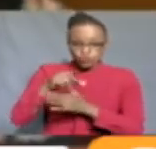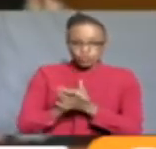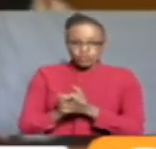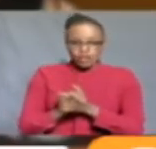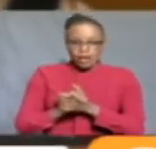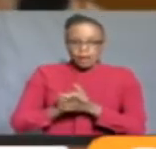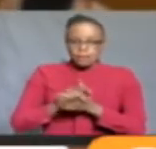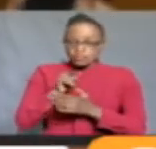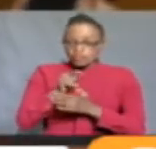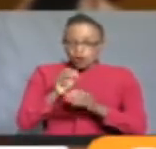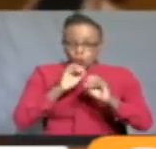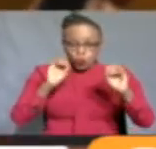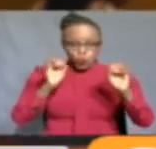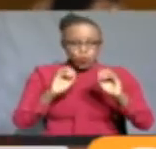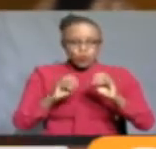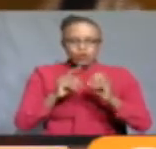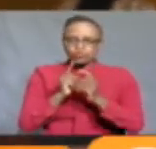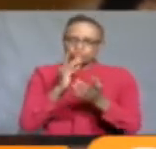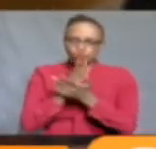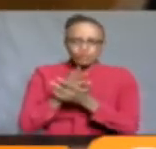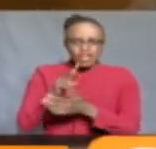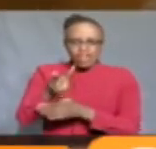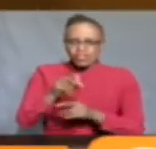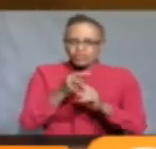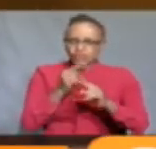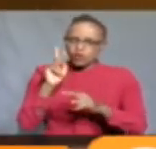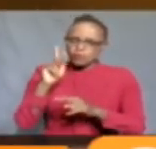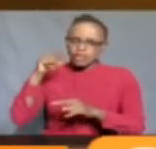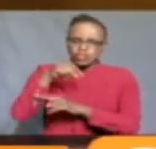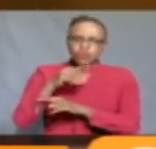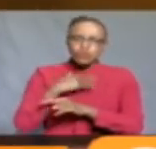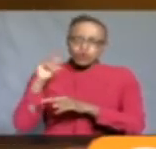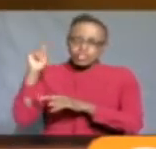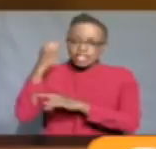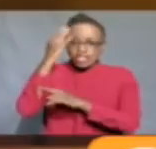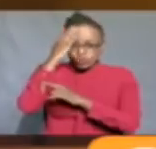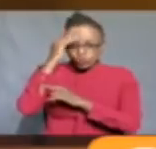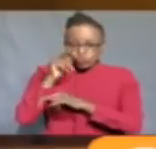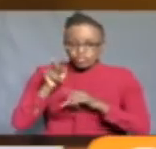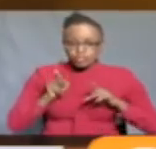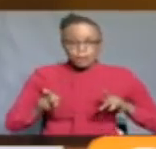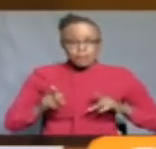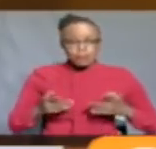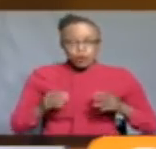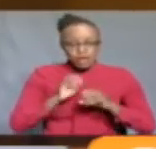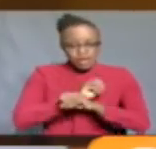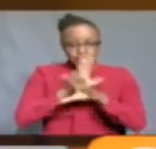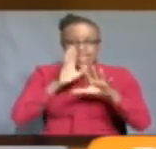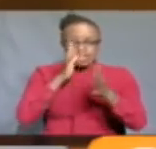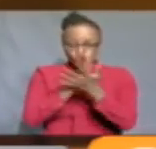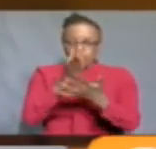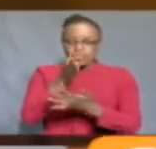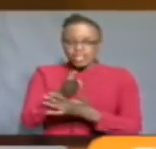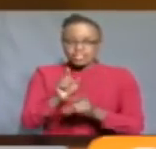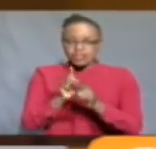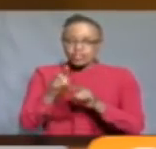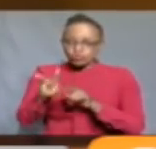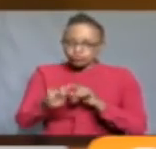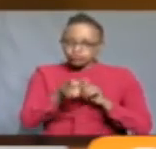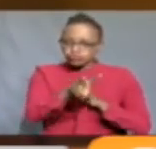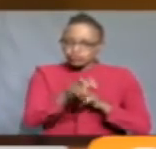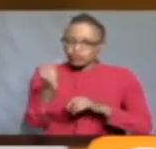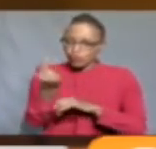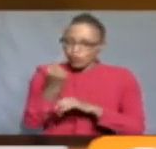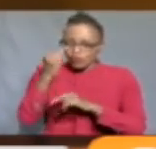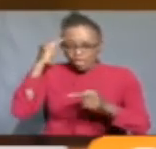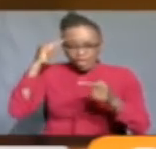to salvage KQ, they are looting KQ. And we want Kenyans to know them clearly that they are here on a looting spree.